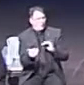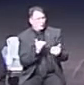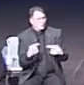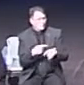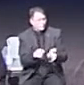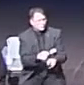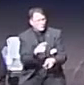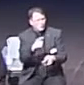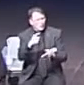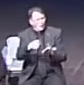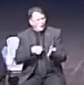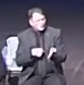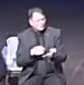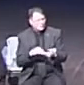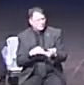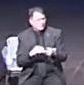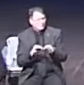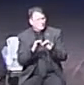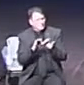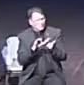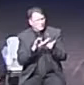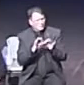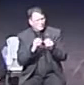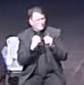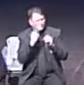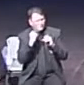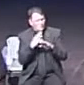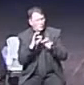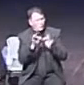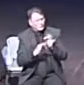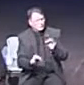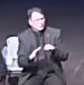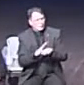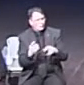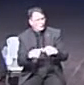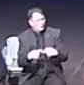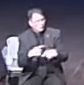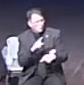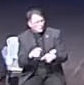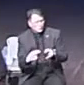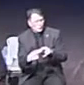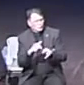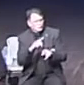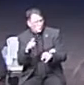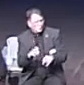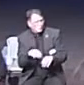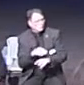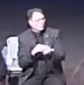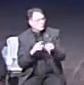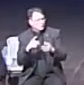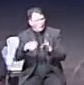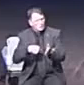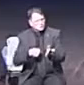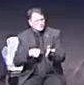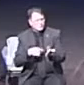Challenges were fibre optics and therefore the quality of interface, the quality of connection. Challenges